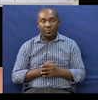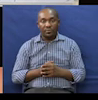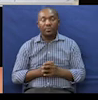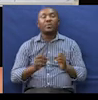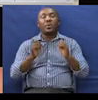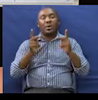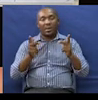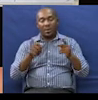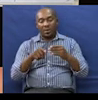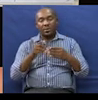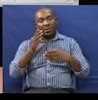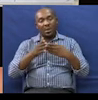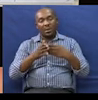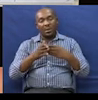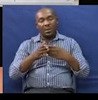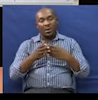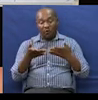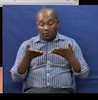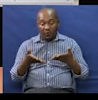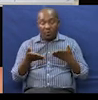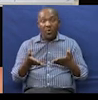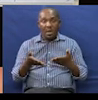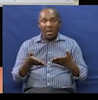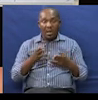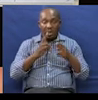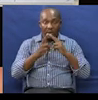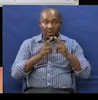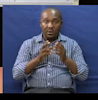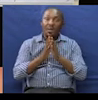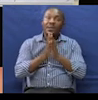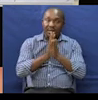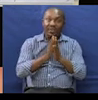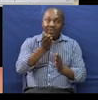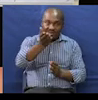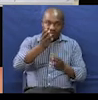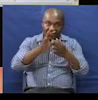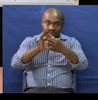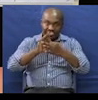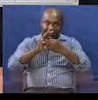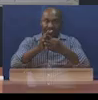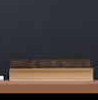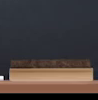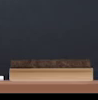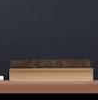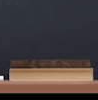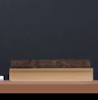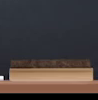Okay, that's the end of our discussion. Thank you for your cooperation. See you next time.